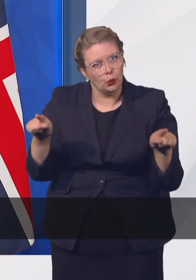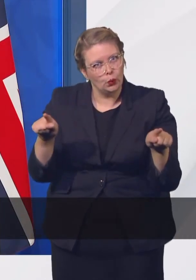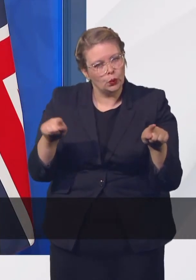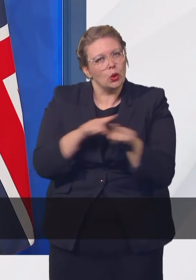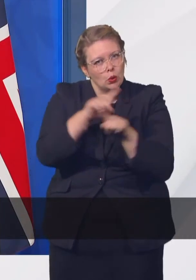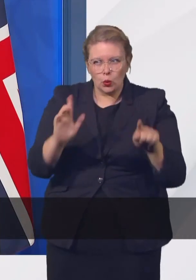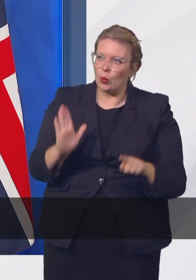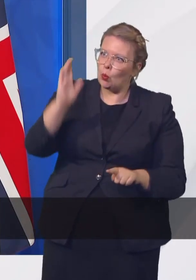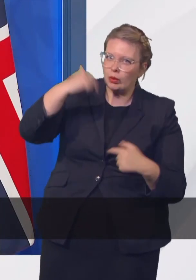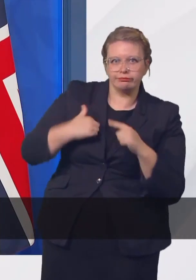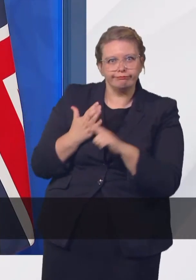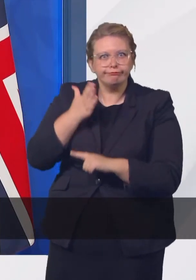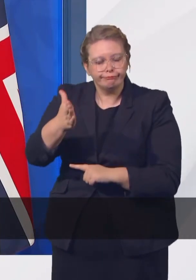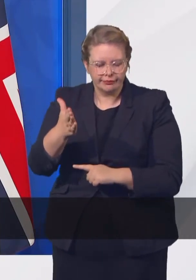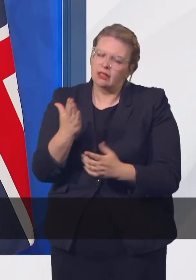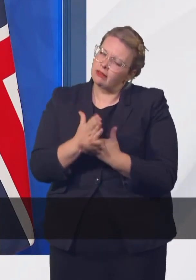forward.